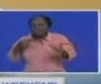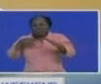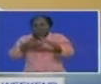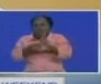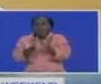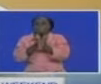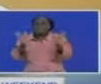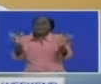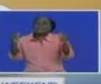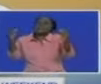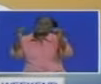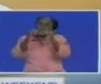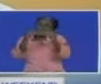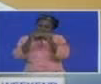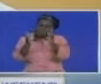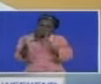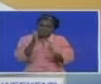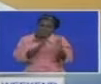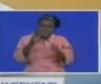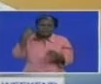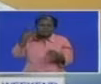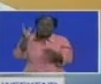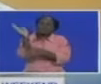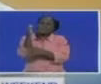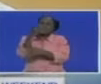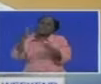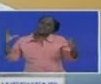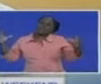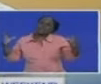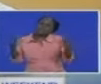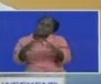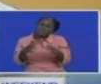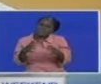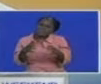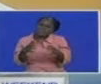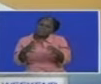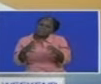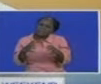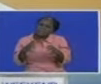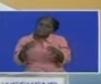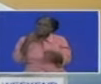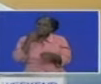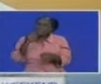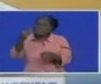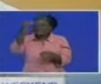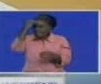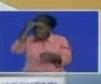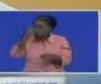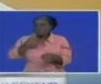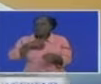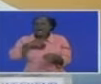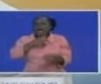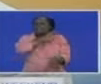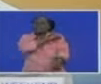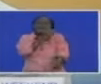in a meeting that has been organized by diplomatic community and pretend to have some powers which he clearly